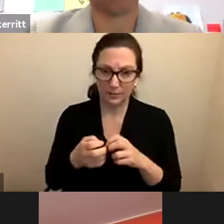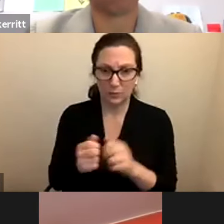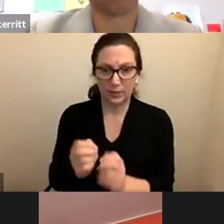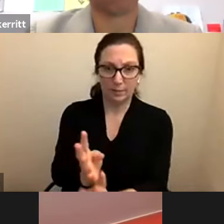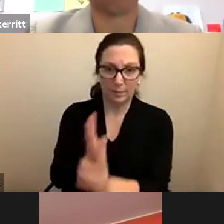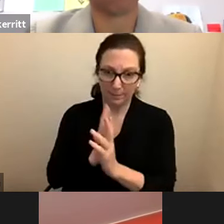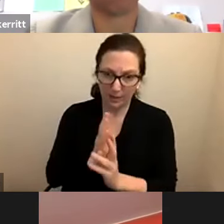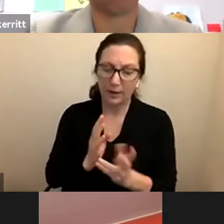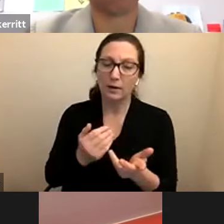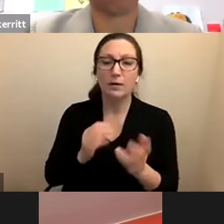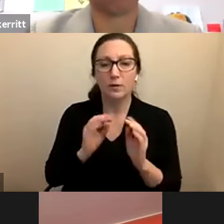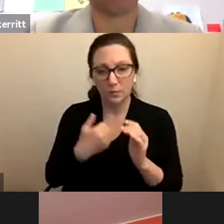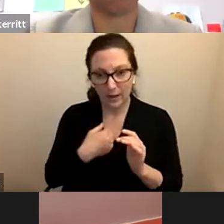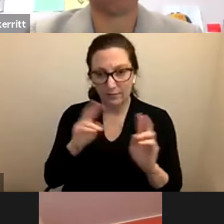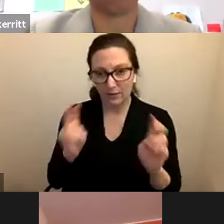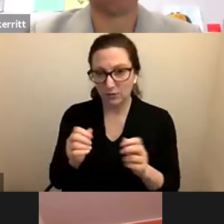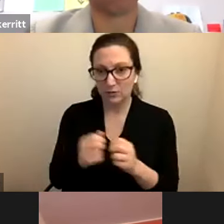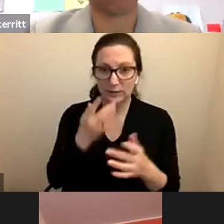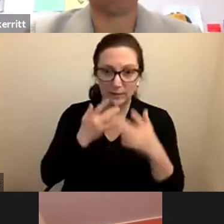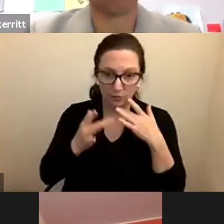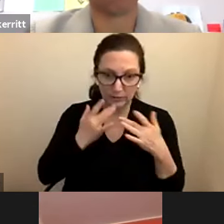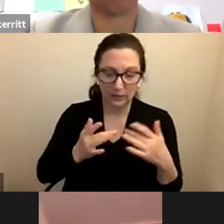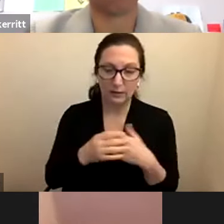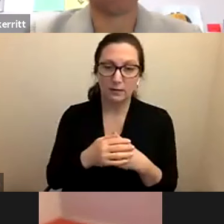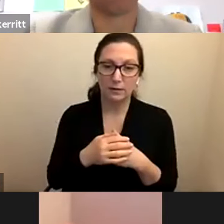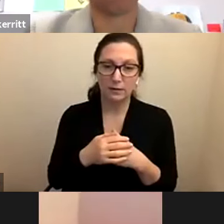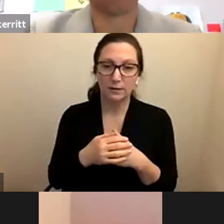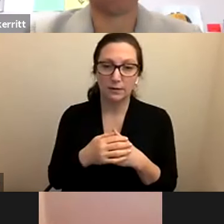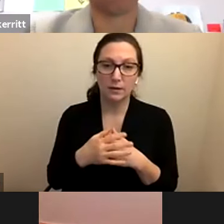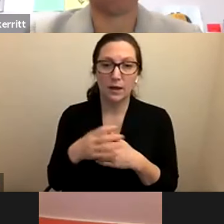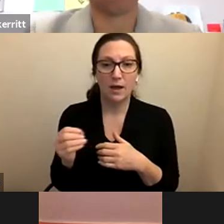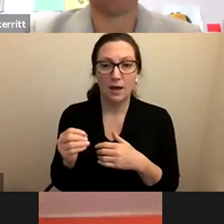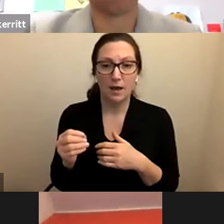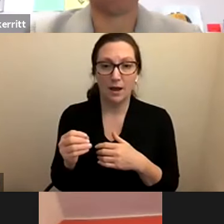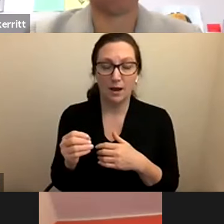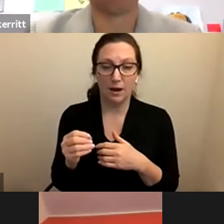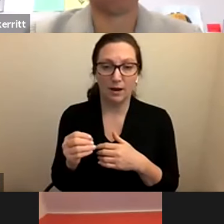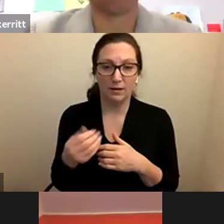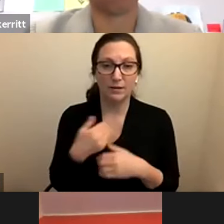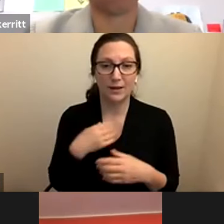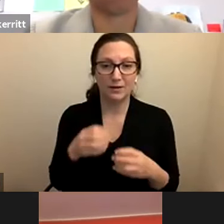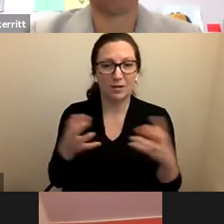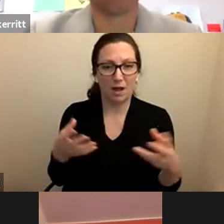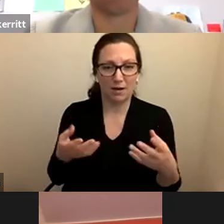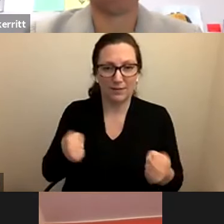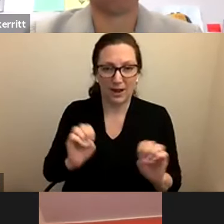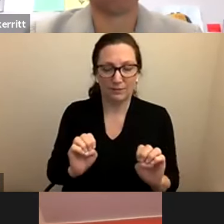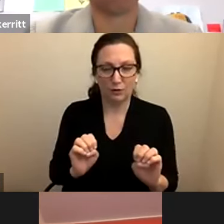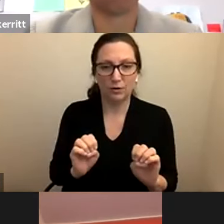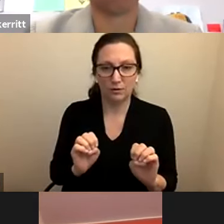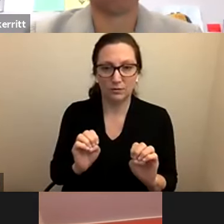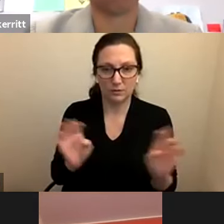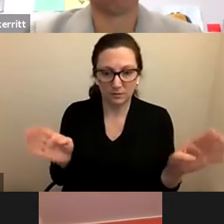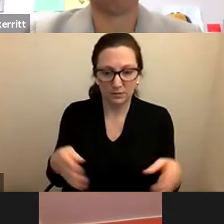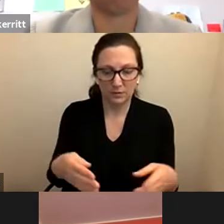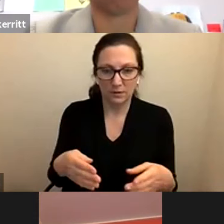We clearly have issues with scarcity. And yet there's a lot of effort being put into